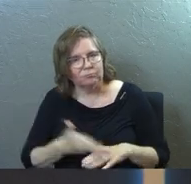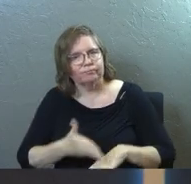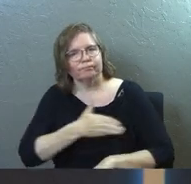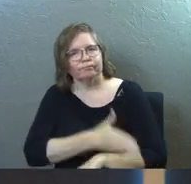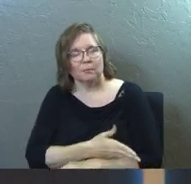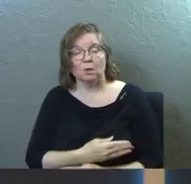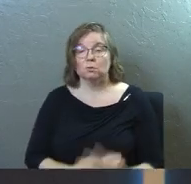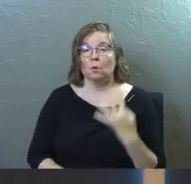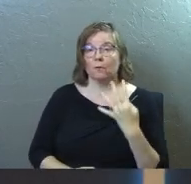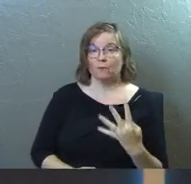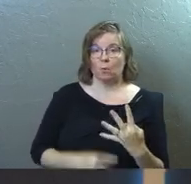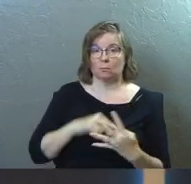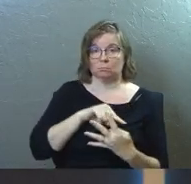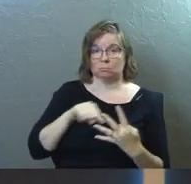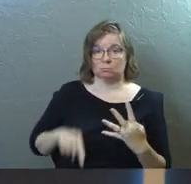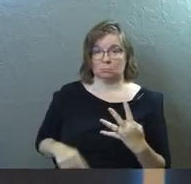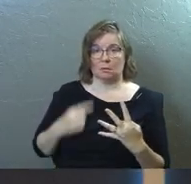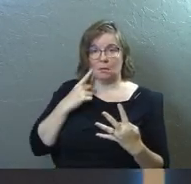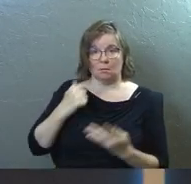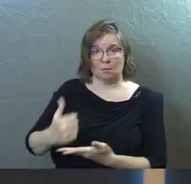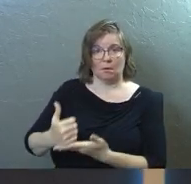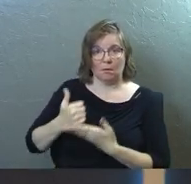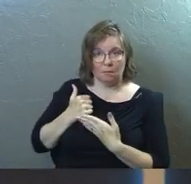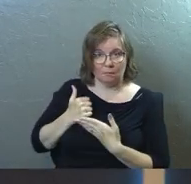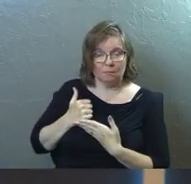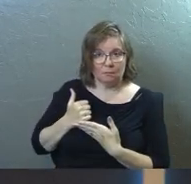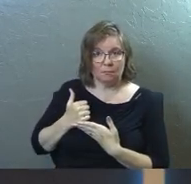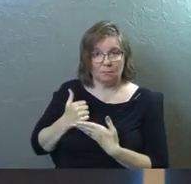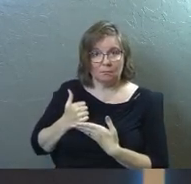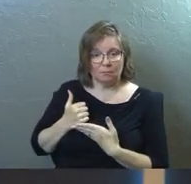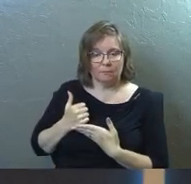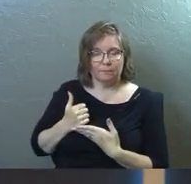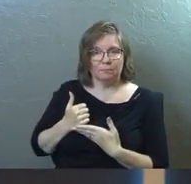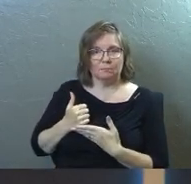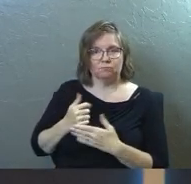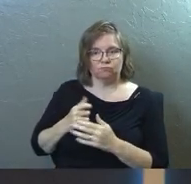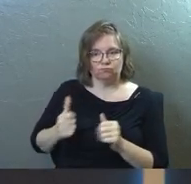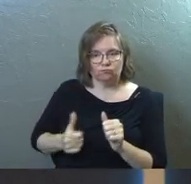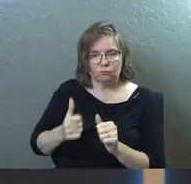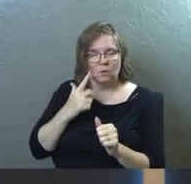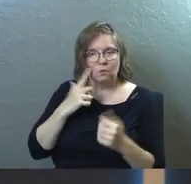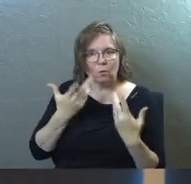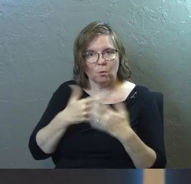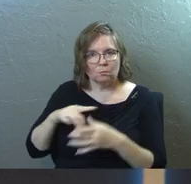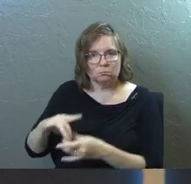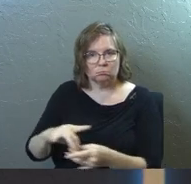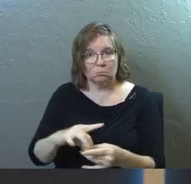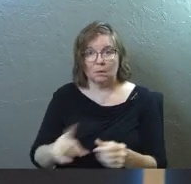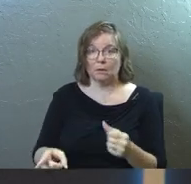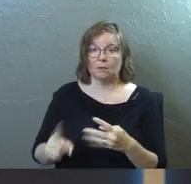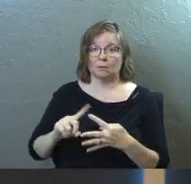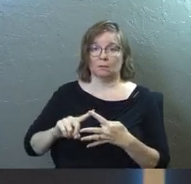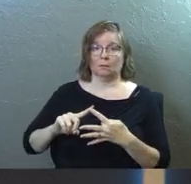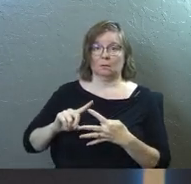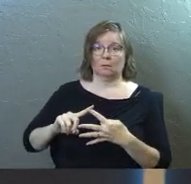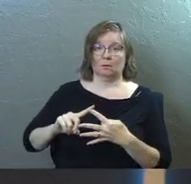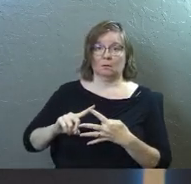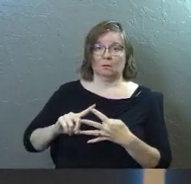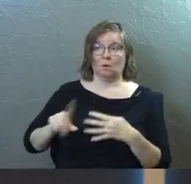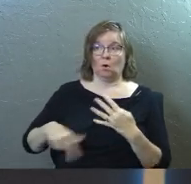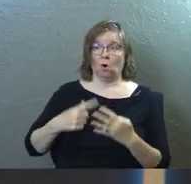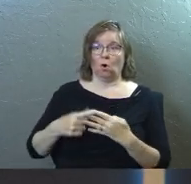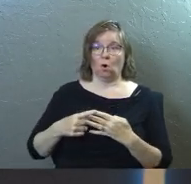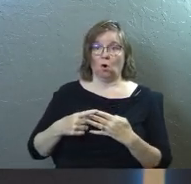So four things that I think can help us as we fight toward unity and reconciliation. First thing, we have to destroy all